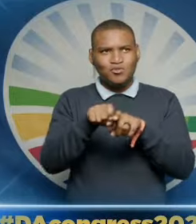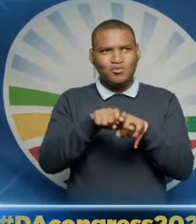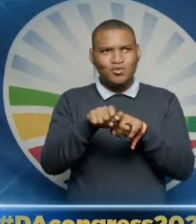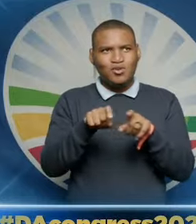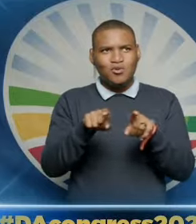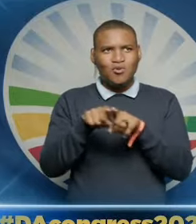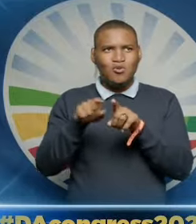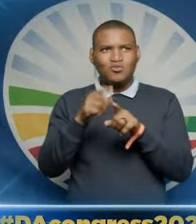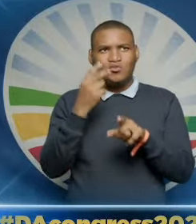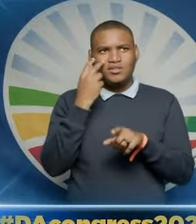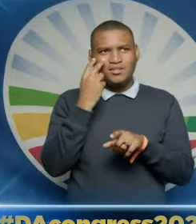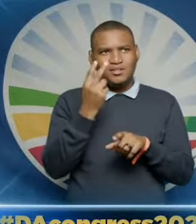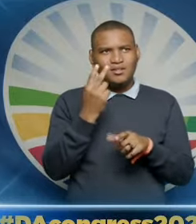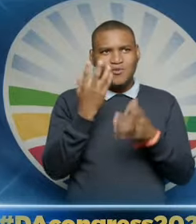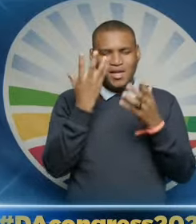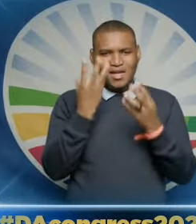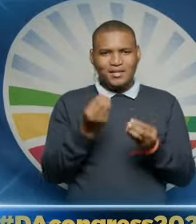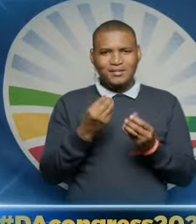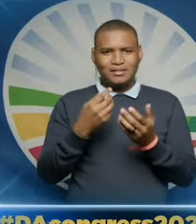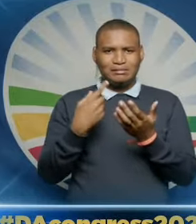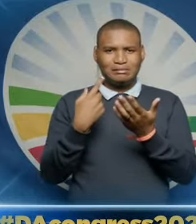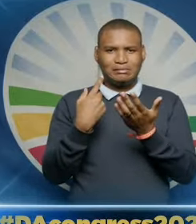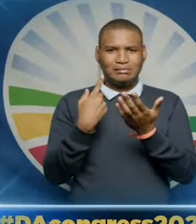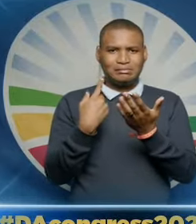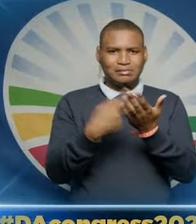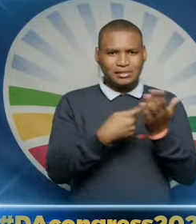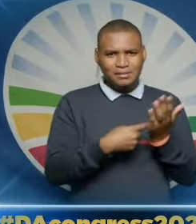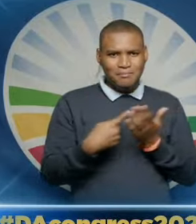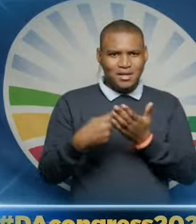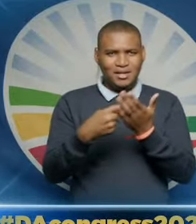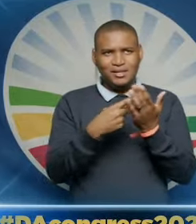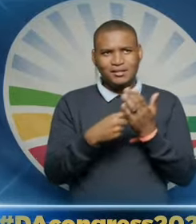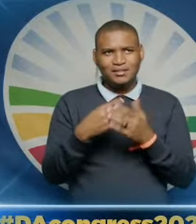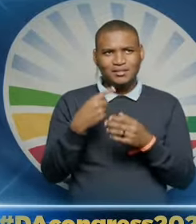also had debates for